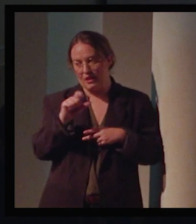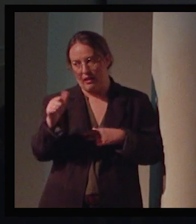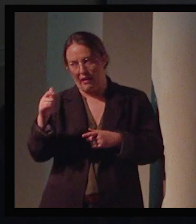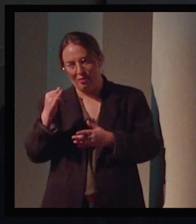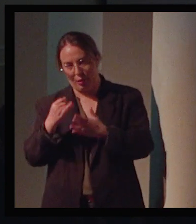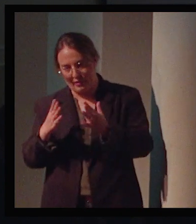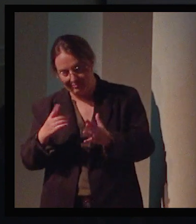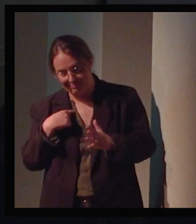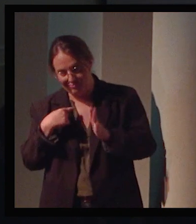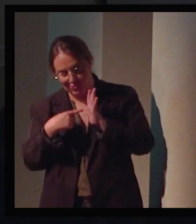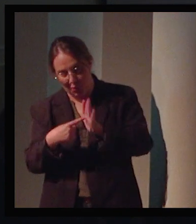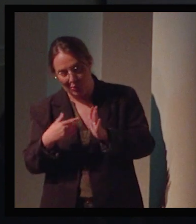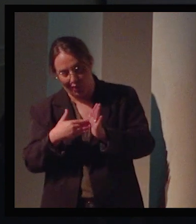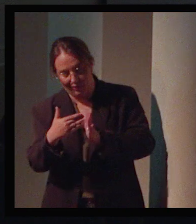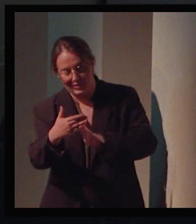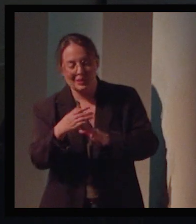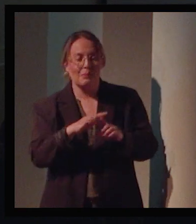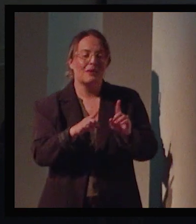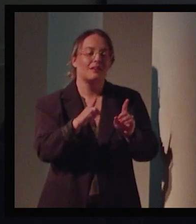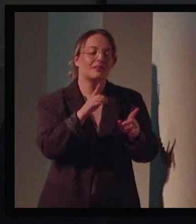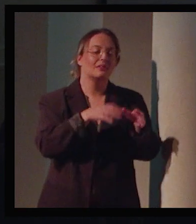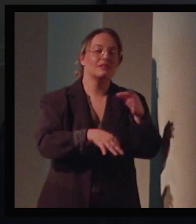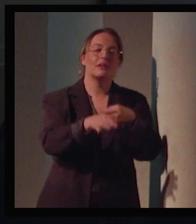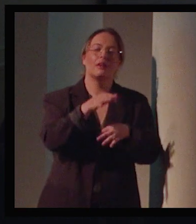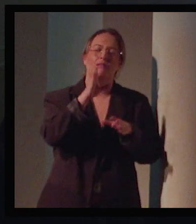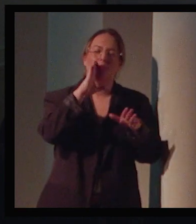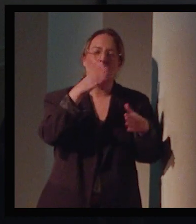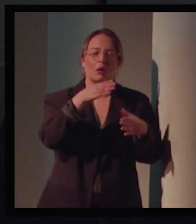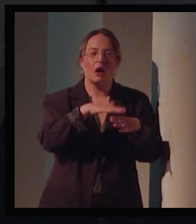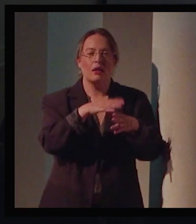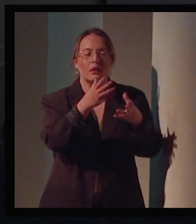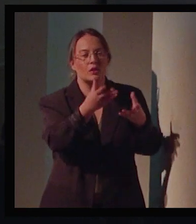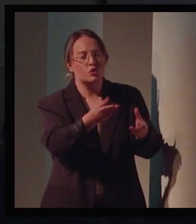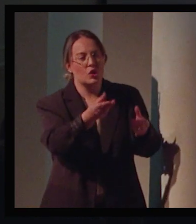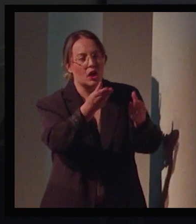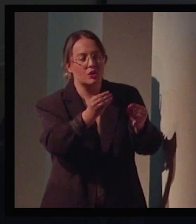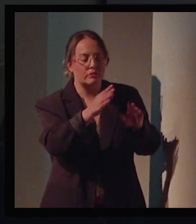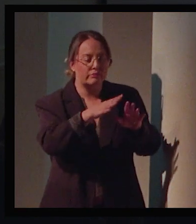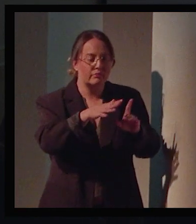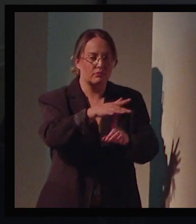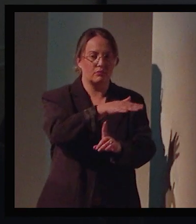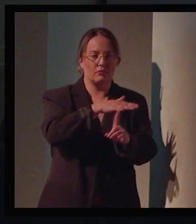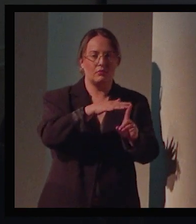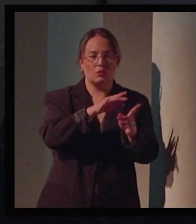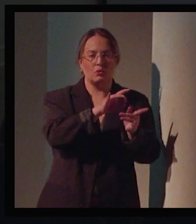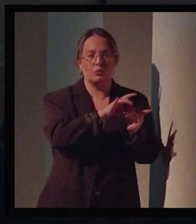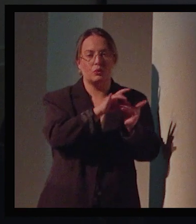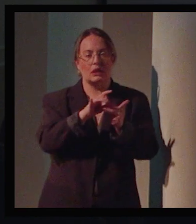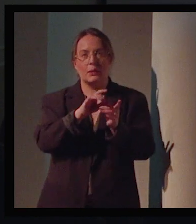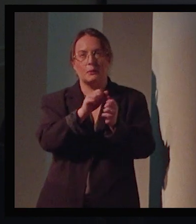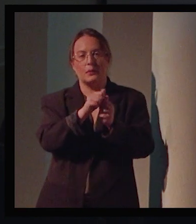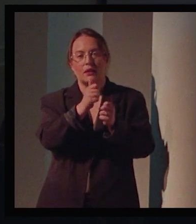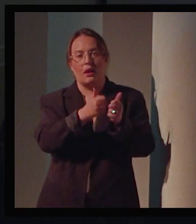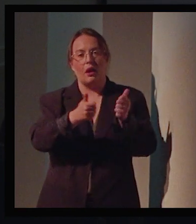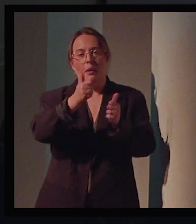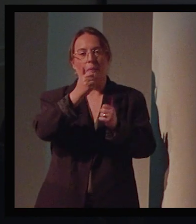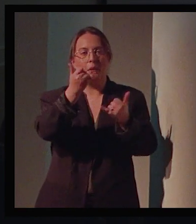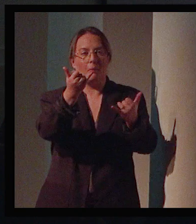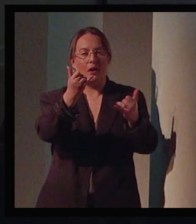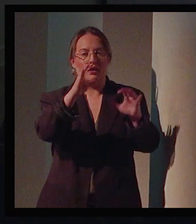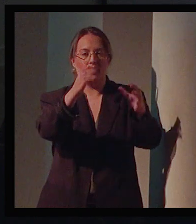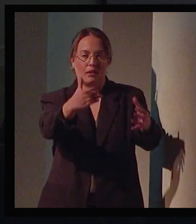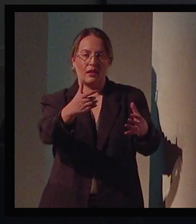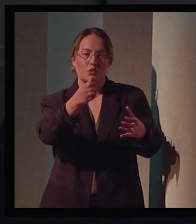frequently depicted. She instead focused on the genteel spaces associated with modern